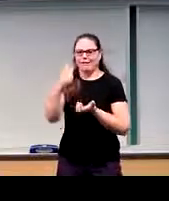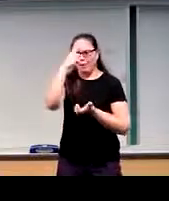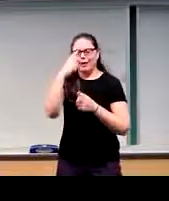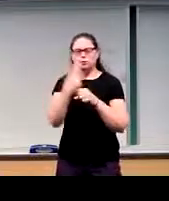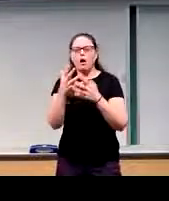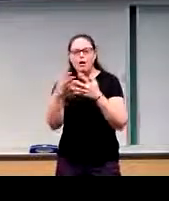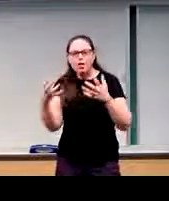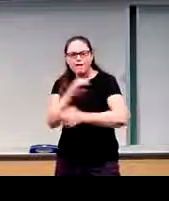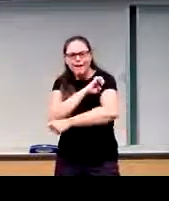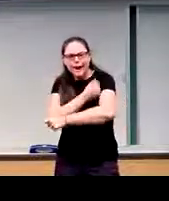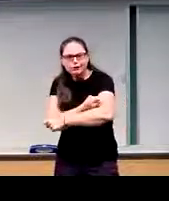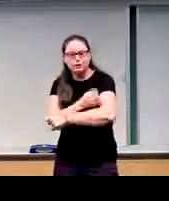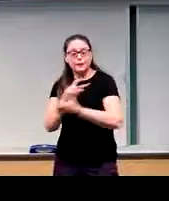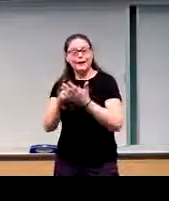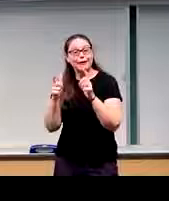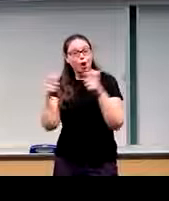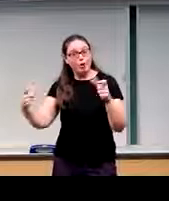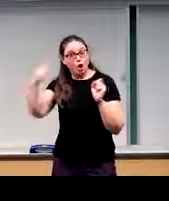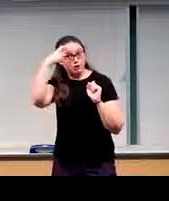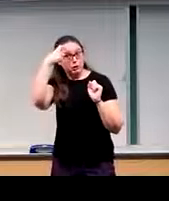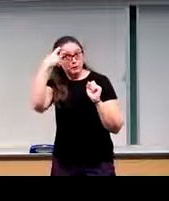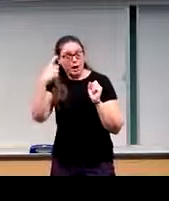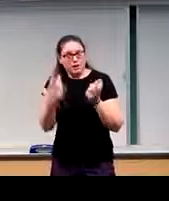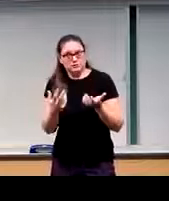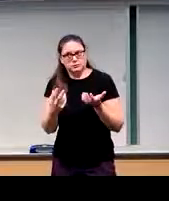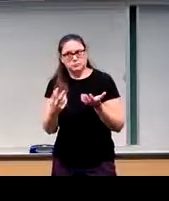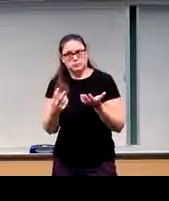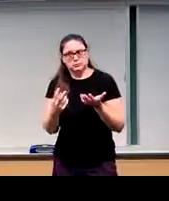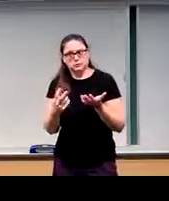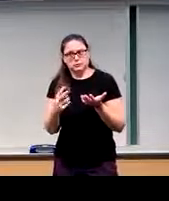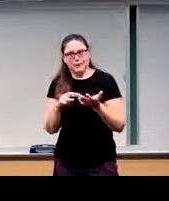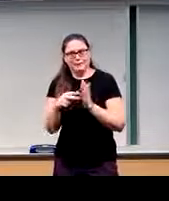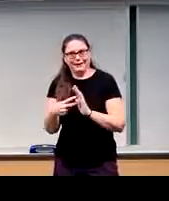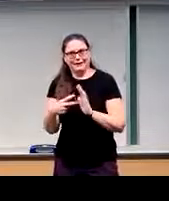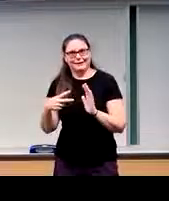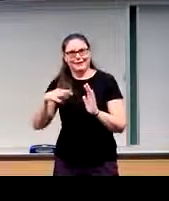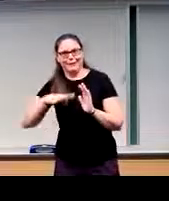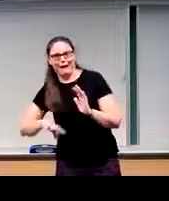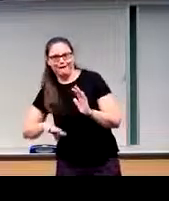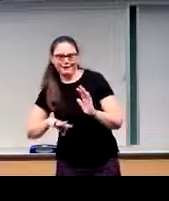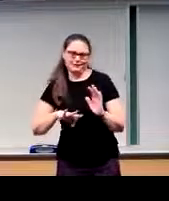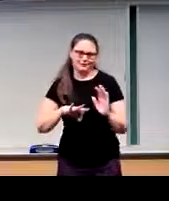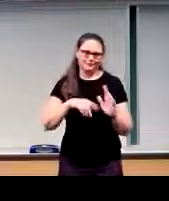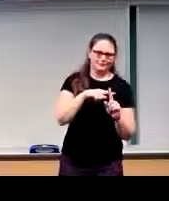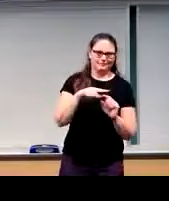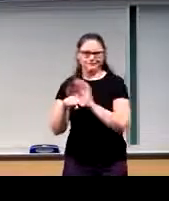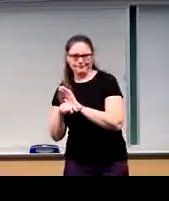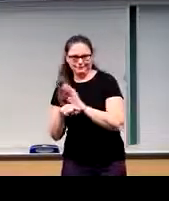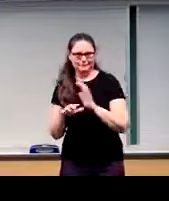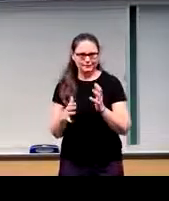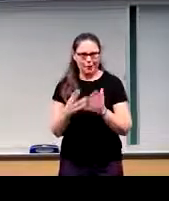energy. So large brains will only evolve if the benefits outweigh those energetic costs.